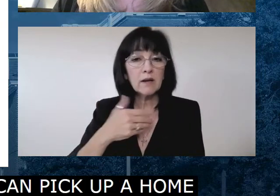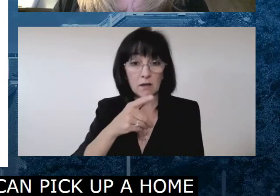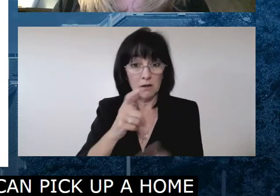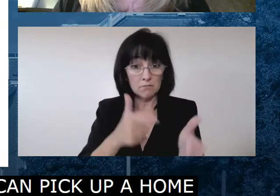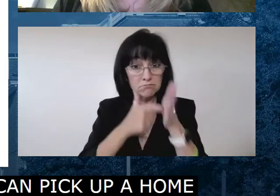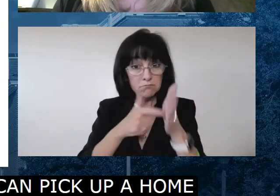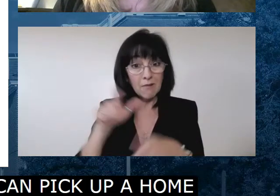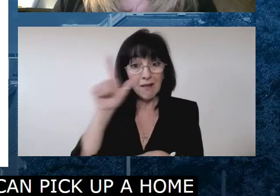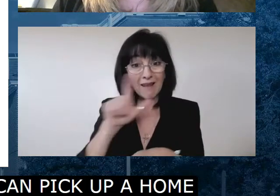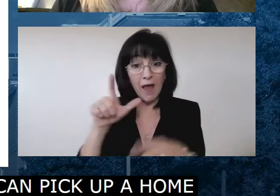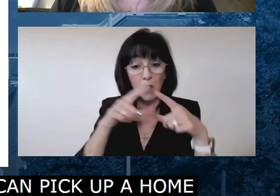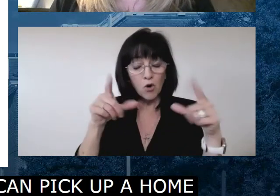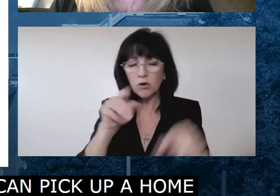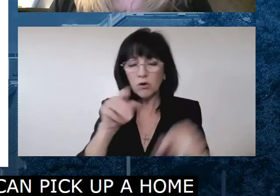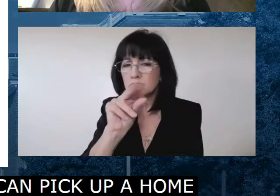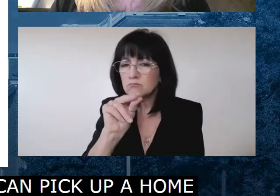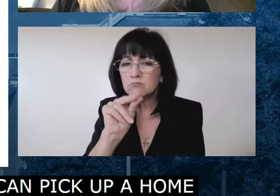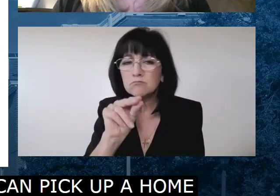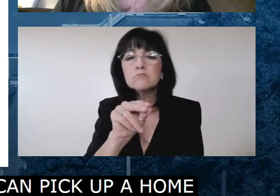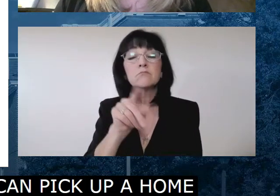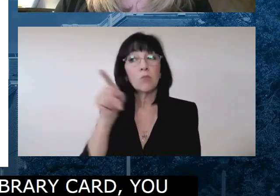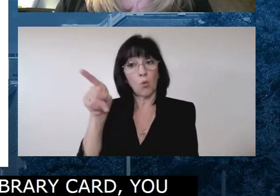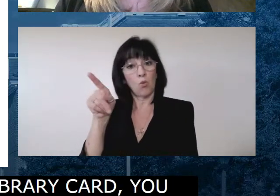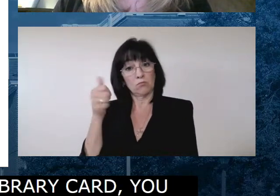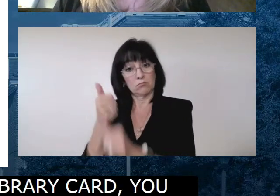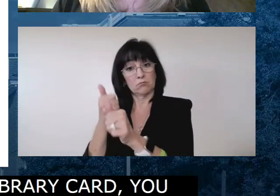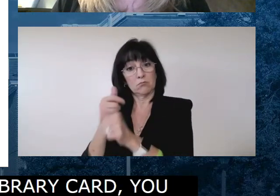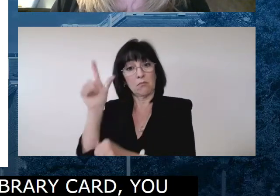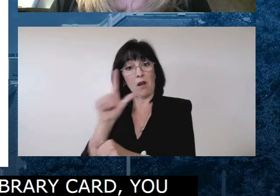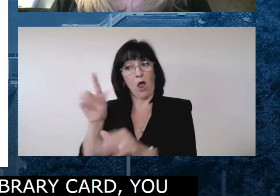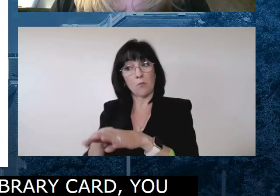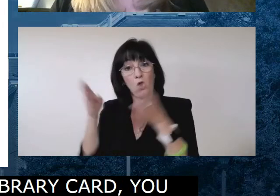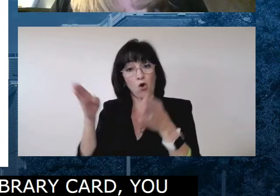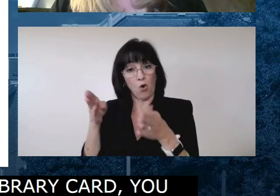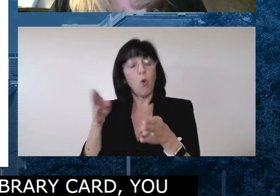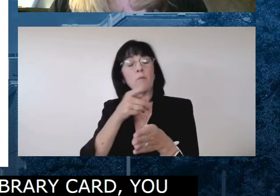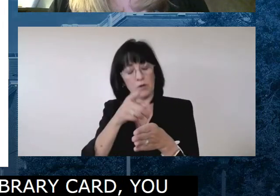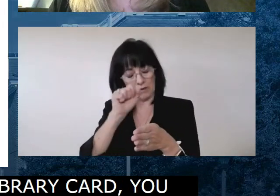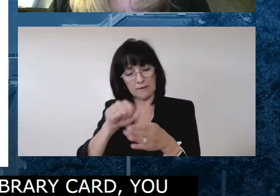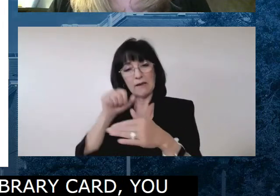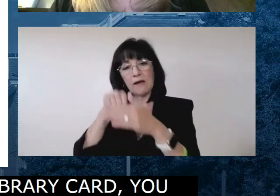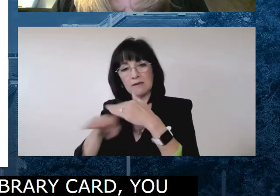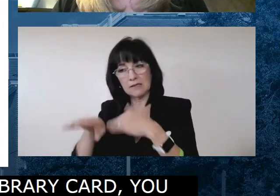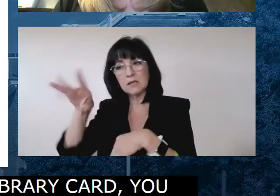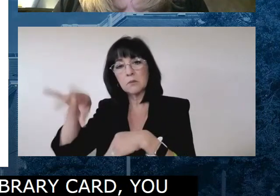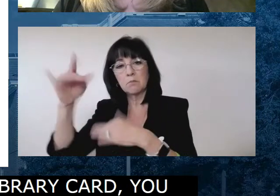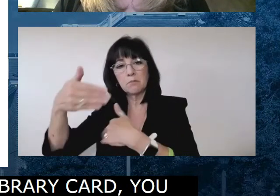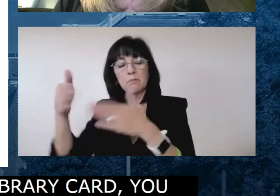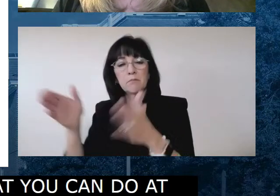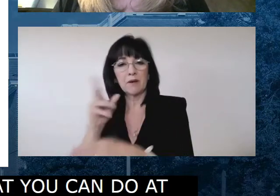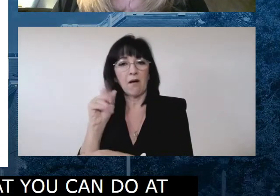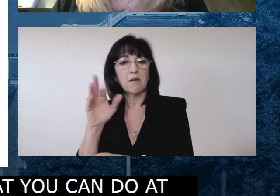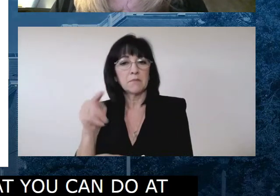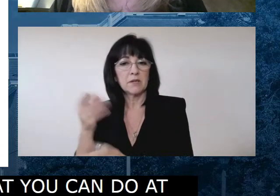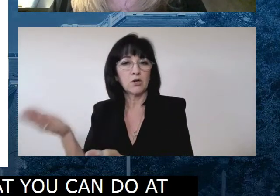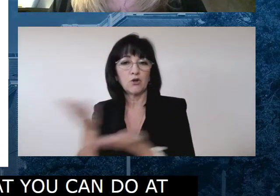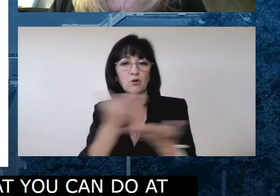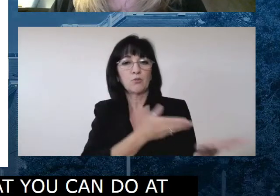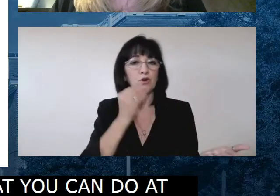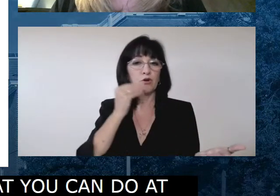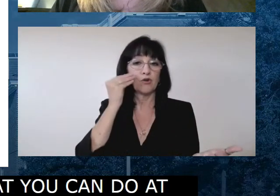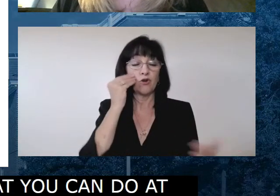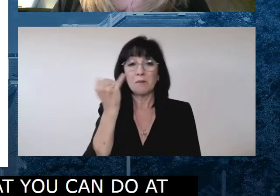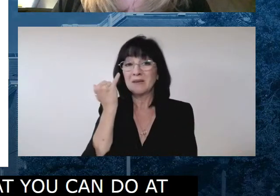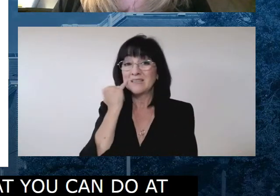open hours and get a test kit that you can do at home. We do want to make sure you know that if you have any COVID